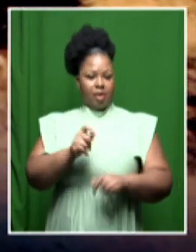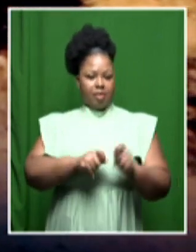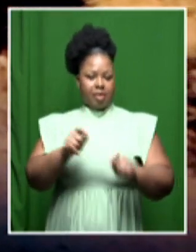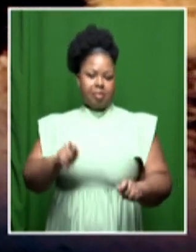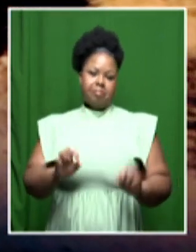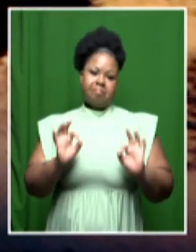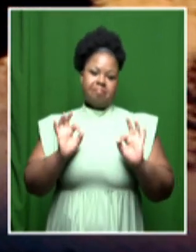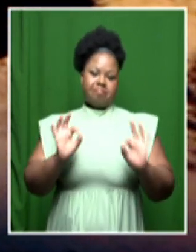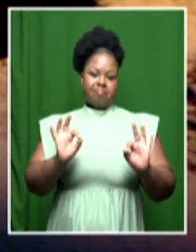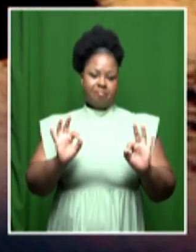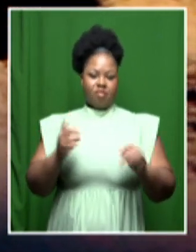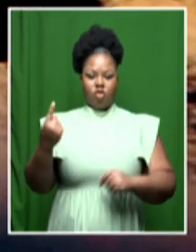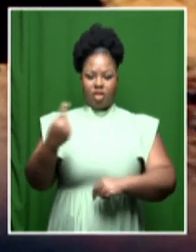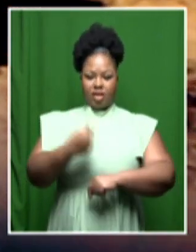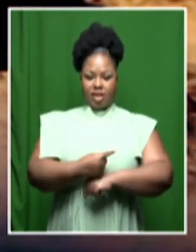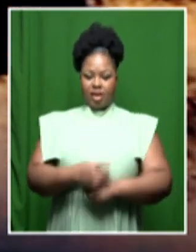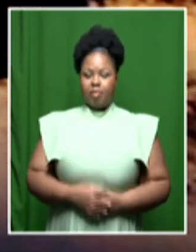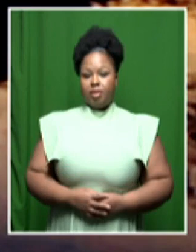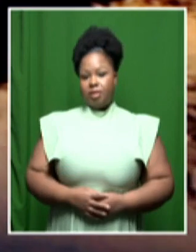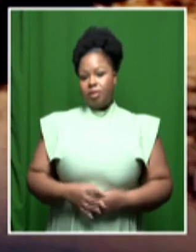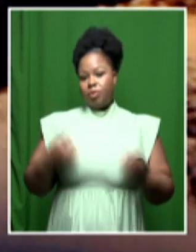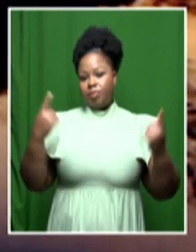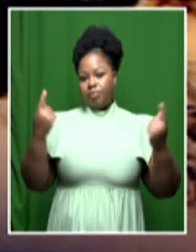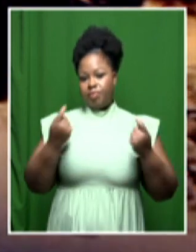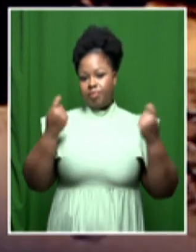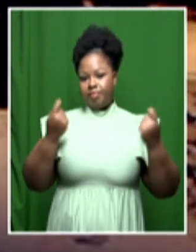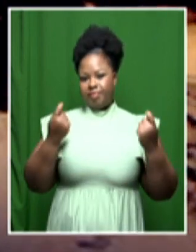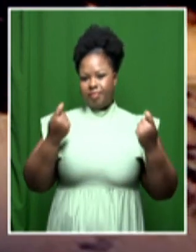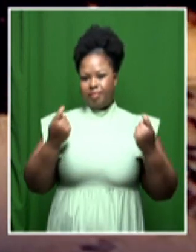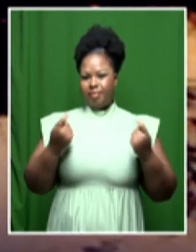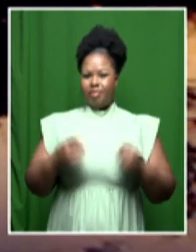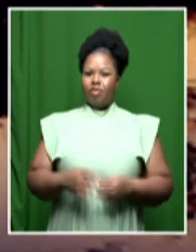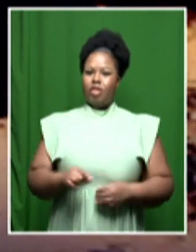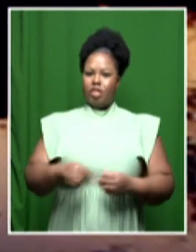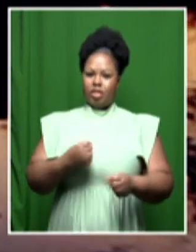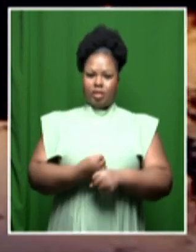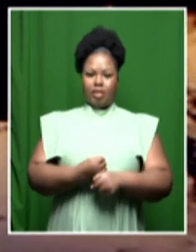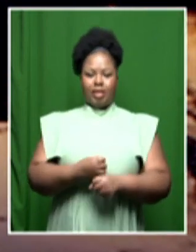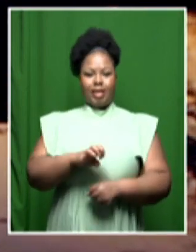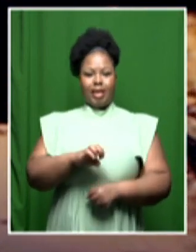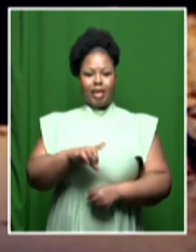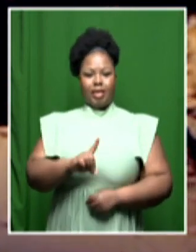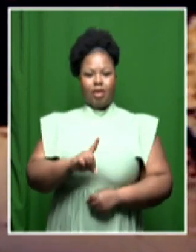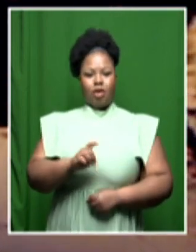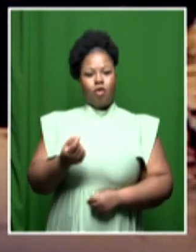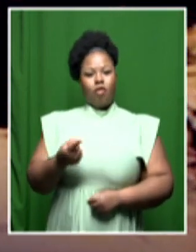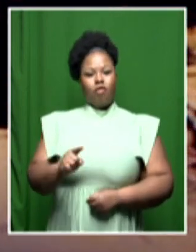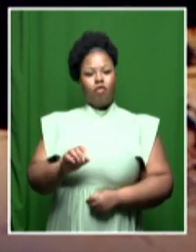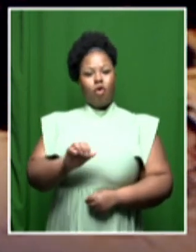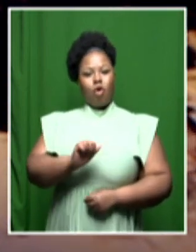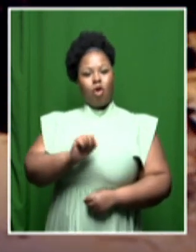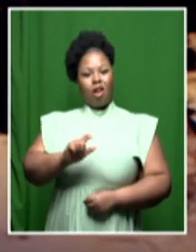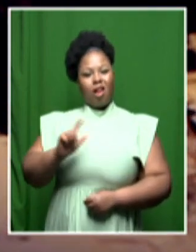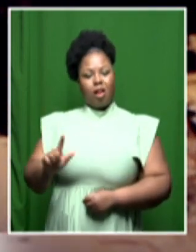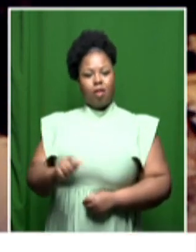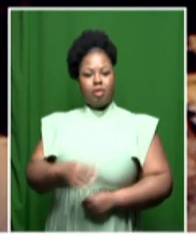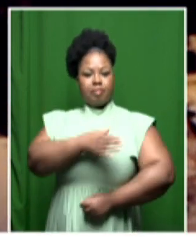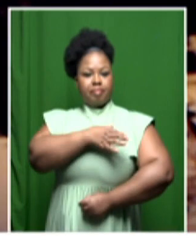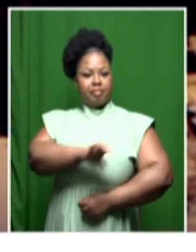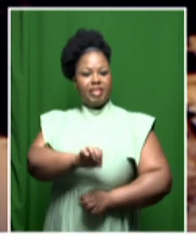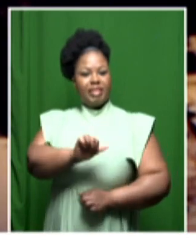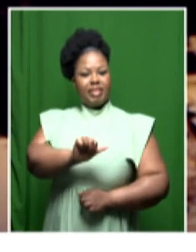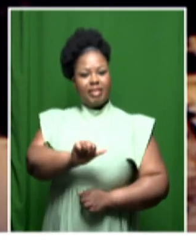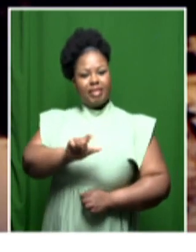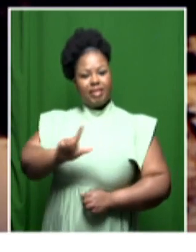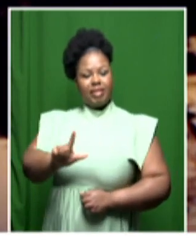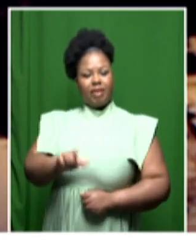is heightened on that day. And to mark the occasion this year, EdForAll is empowering 67 South Africans